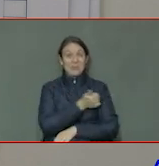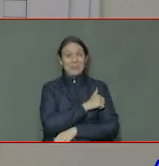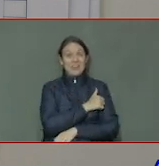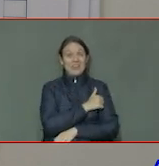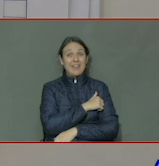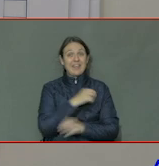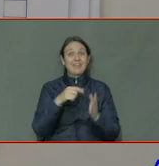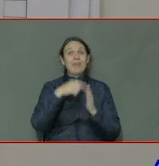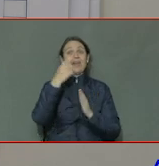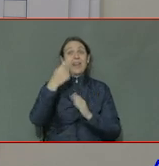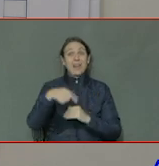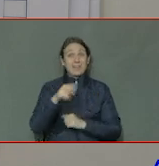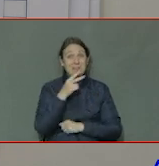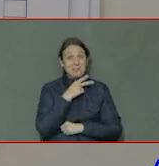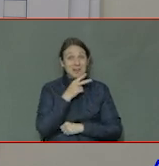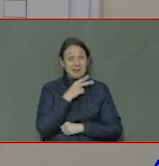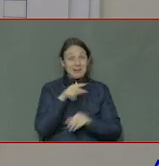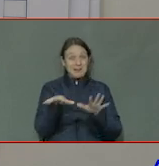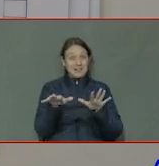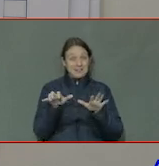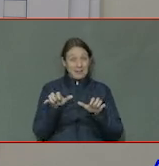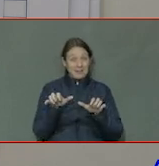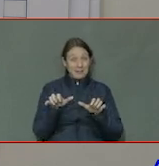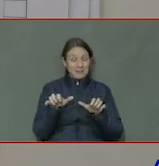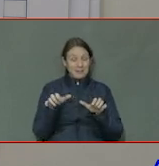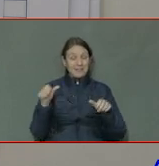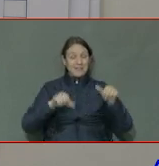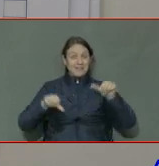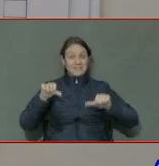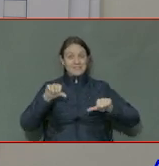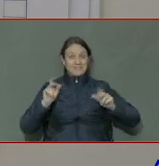for next week, Friday. Then you're going to do the physics.